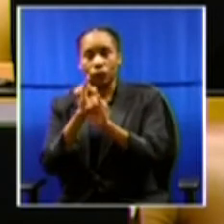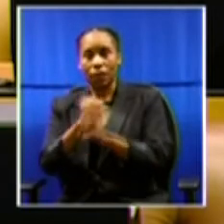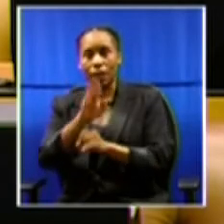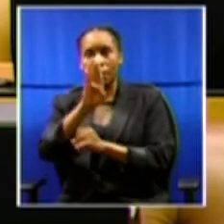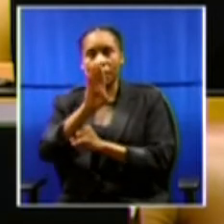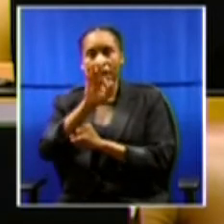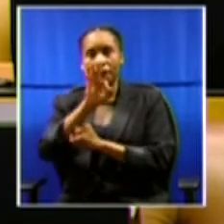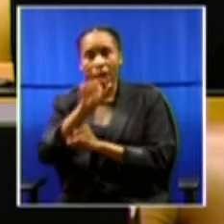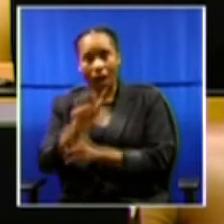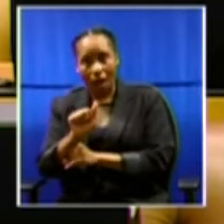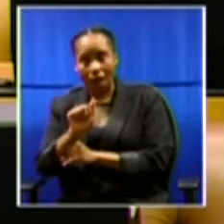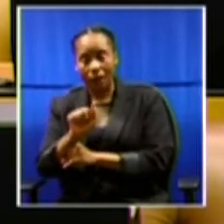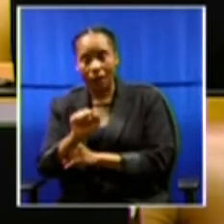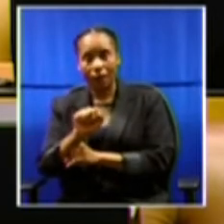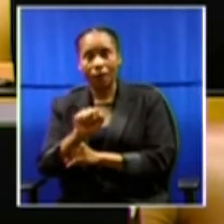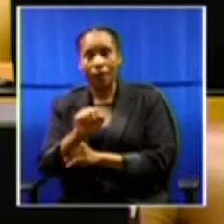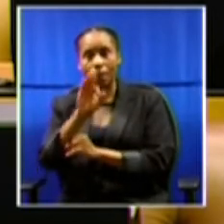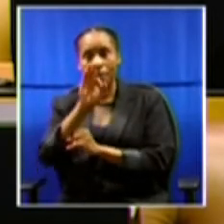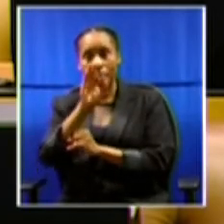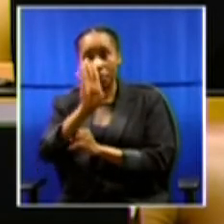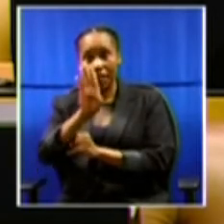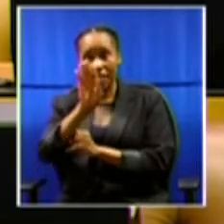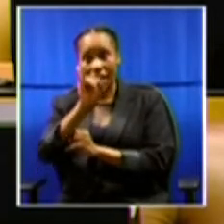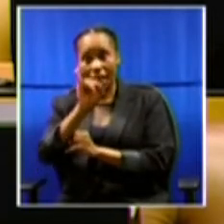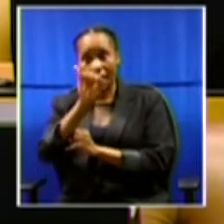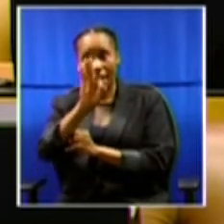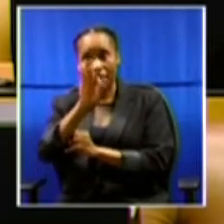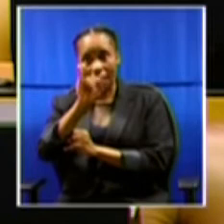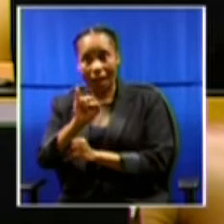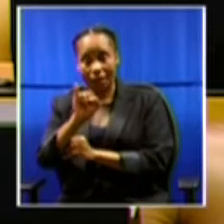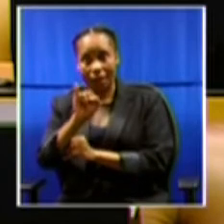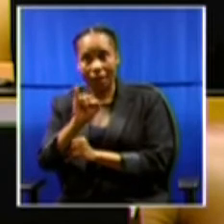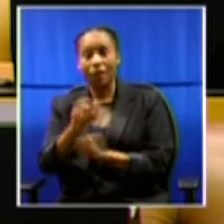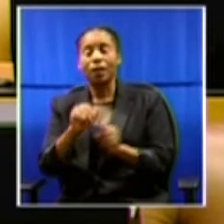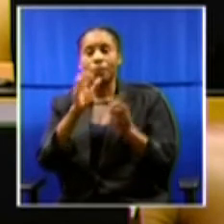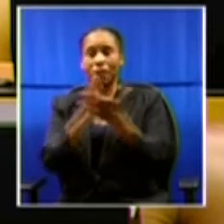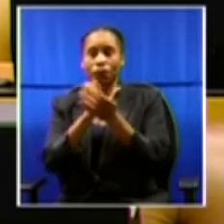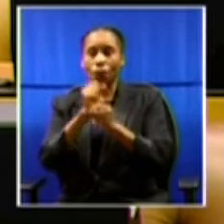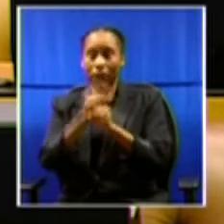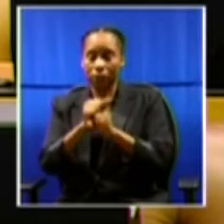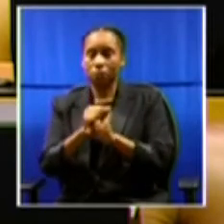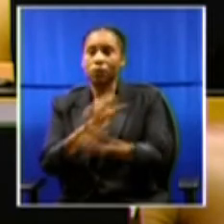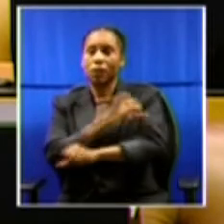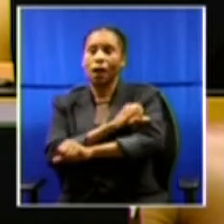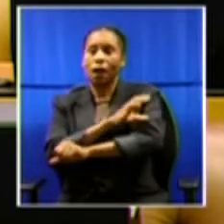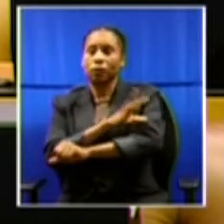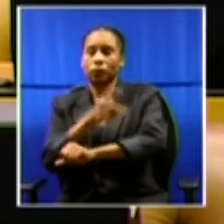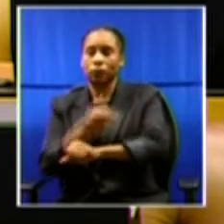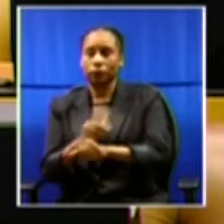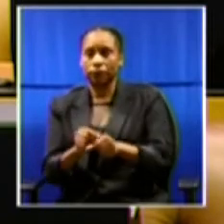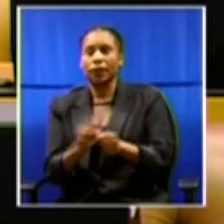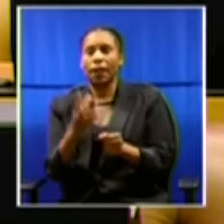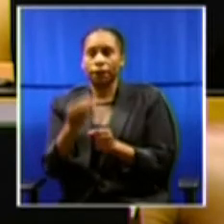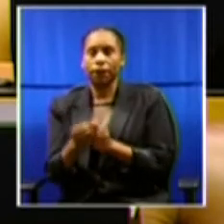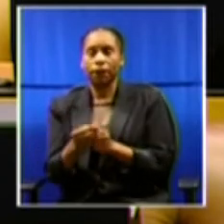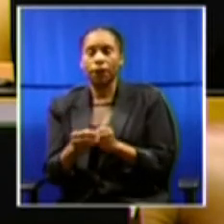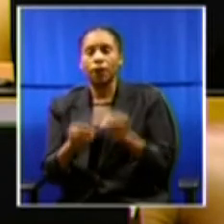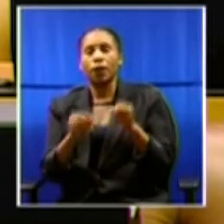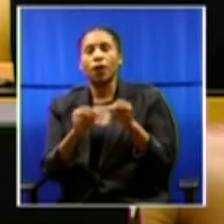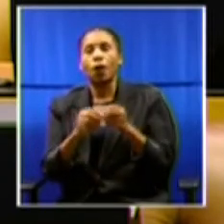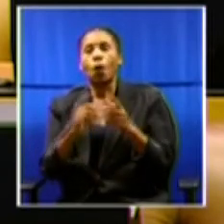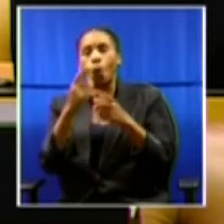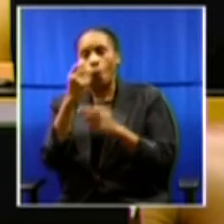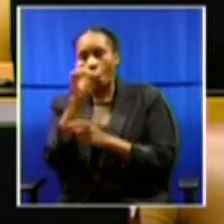Scotland Yard, to make sure that we increase that capacity. Once everything normalizes, we will begin